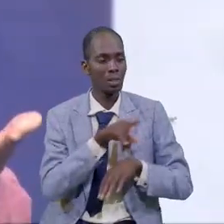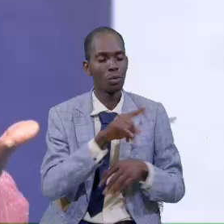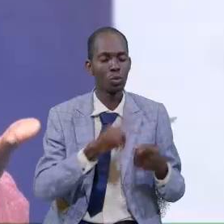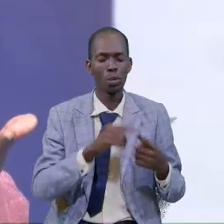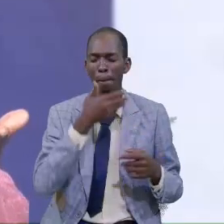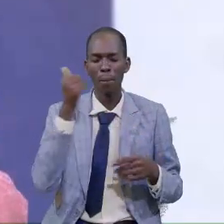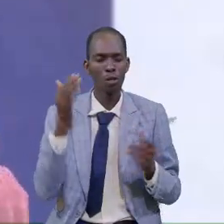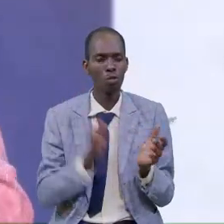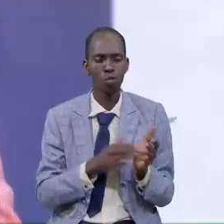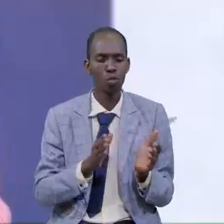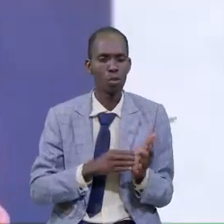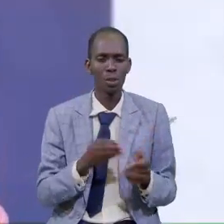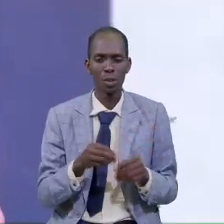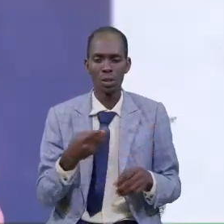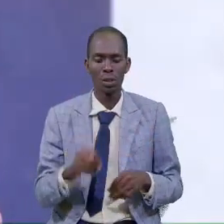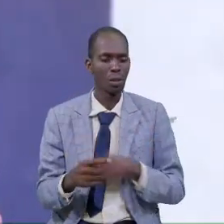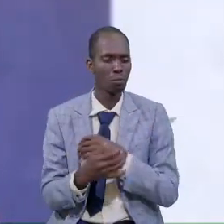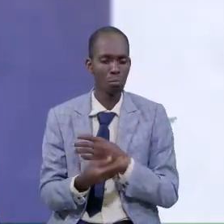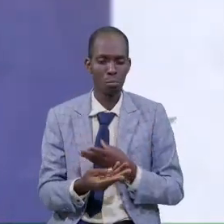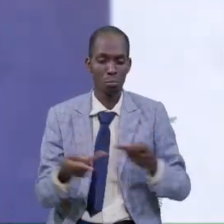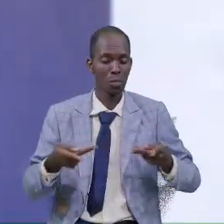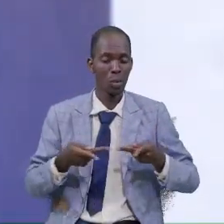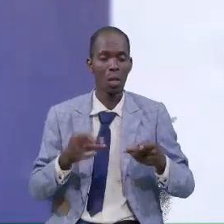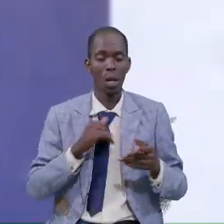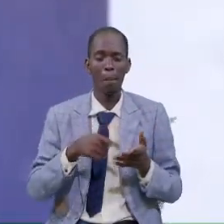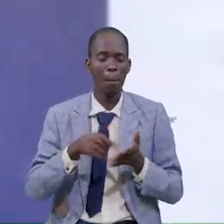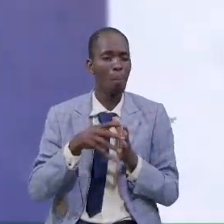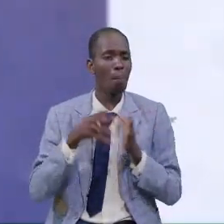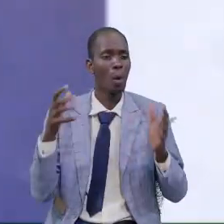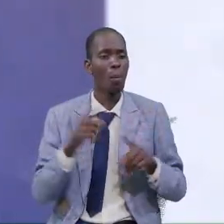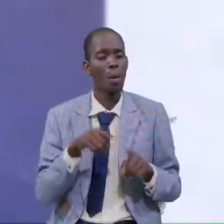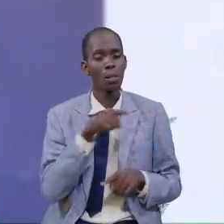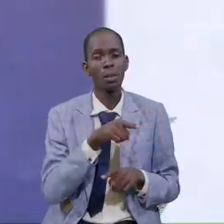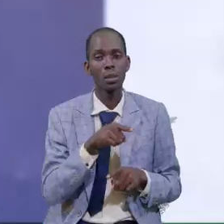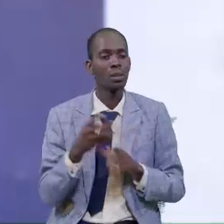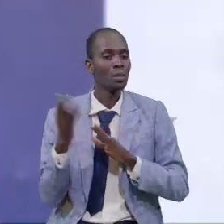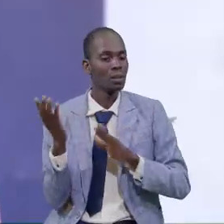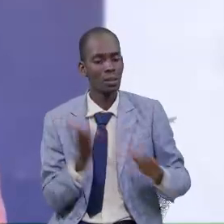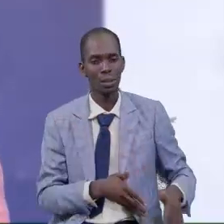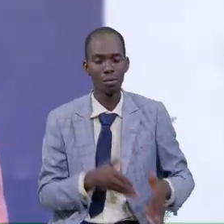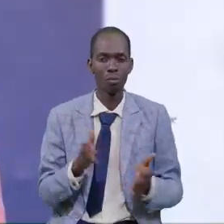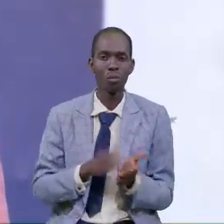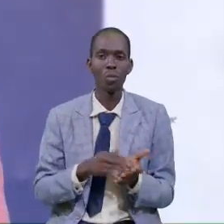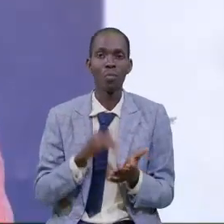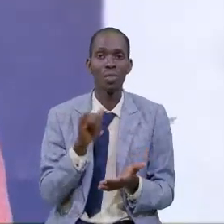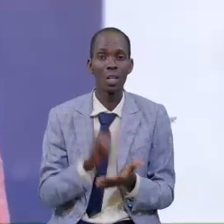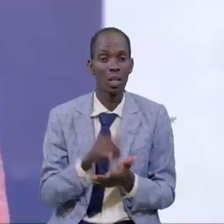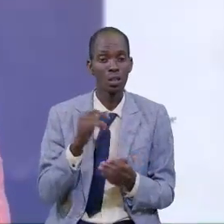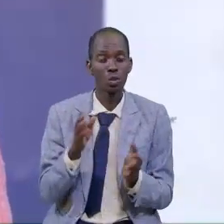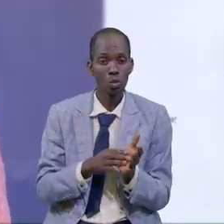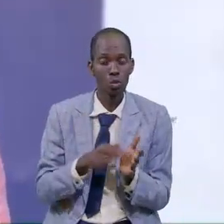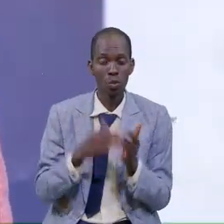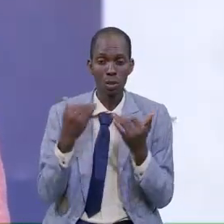paid so much. And the boy became a dropout. To the point that the school said,